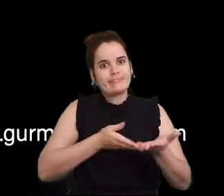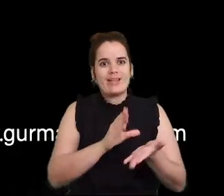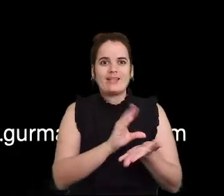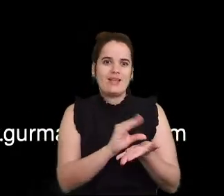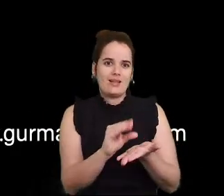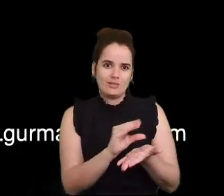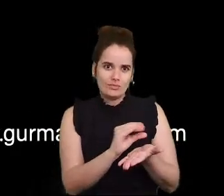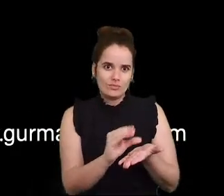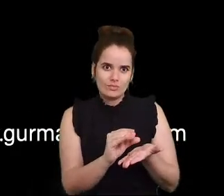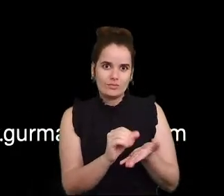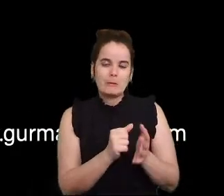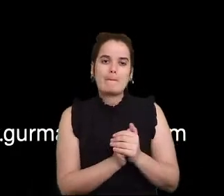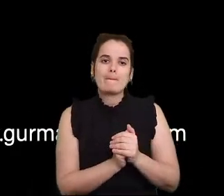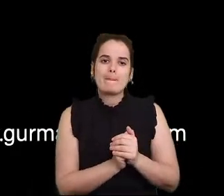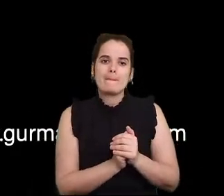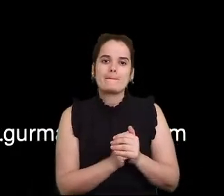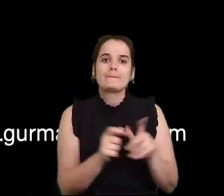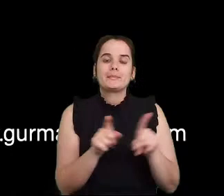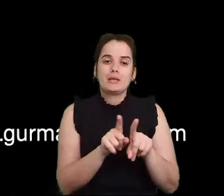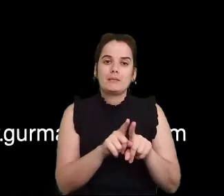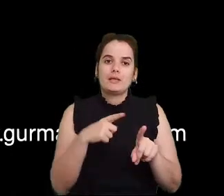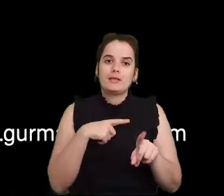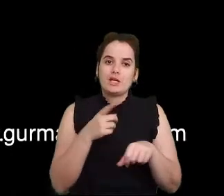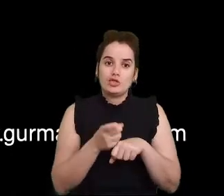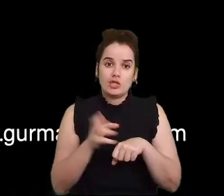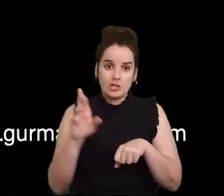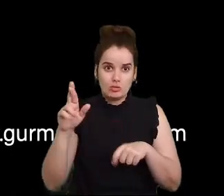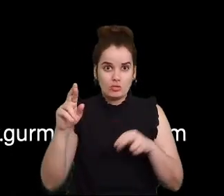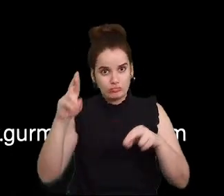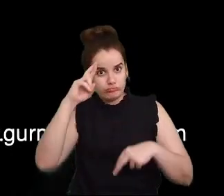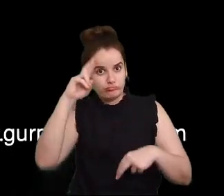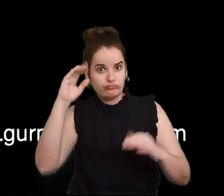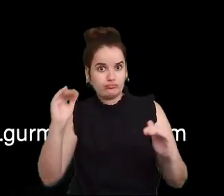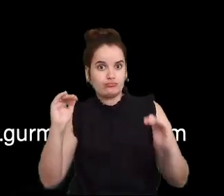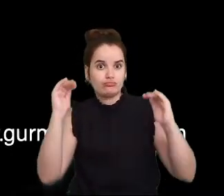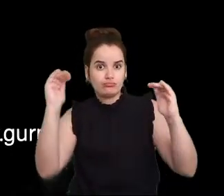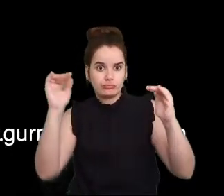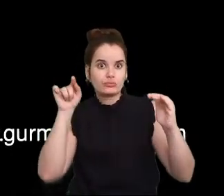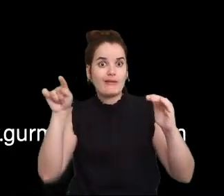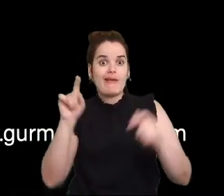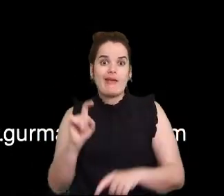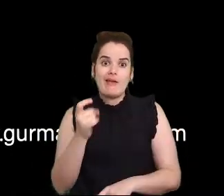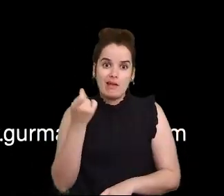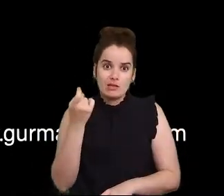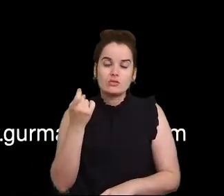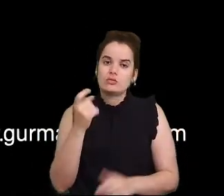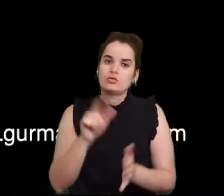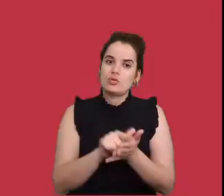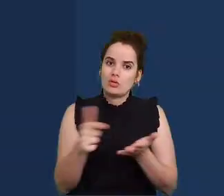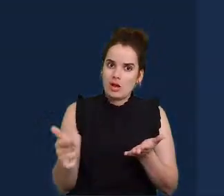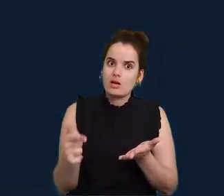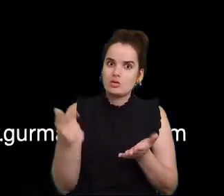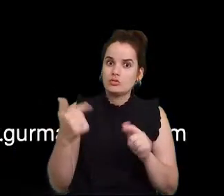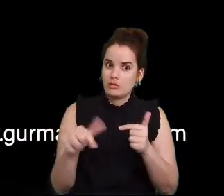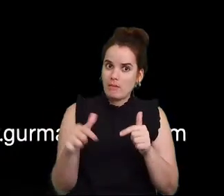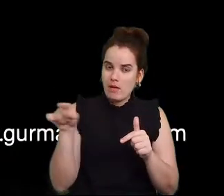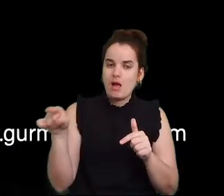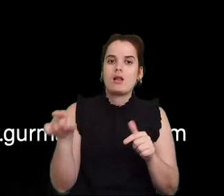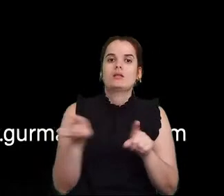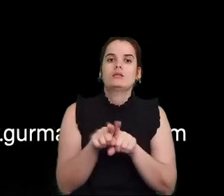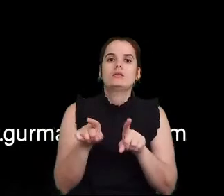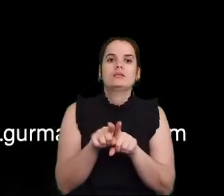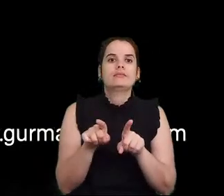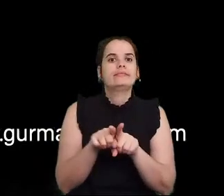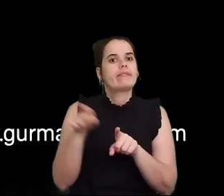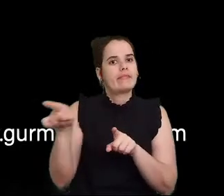are former journalists and graphic journalists. So people who come with the storytelling mindset. So with